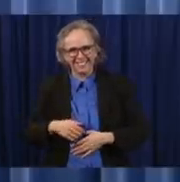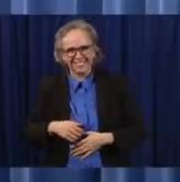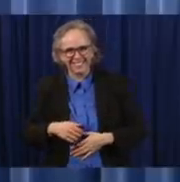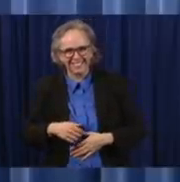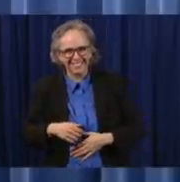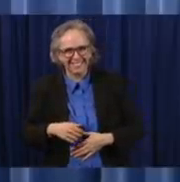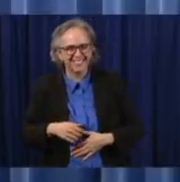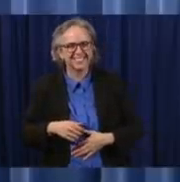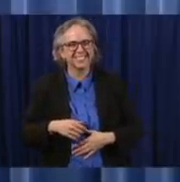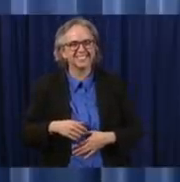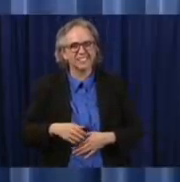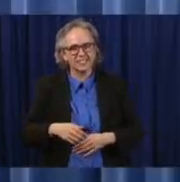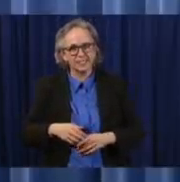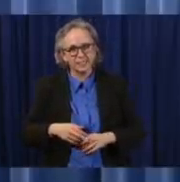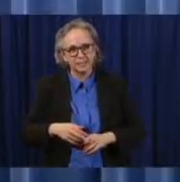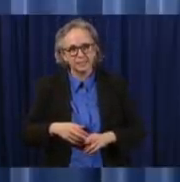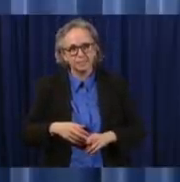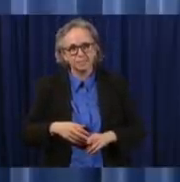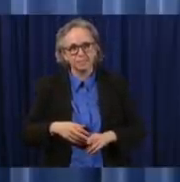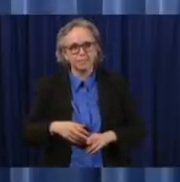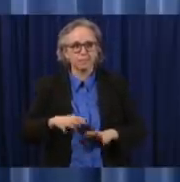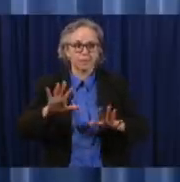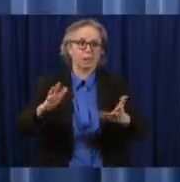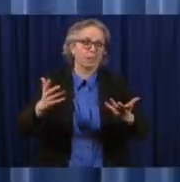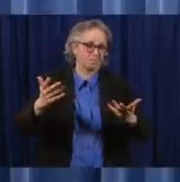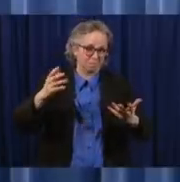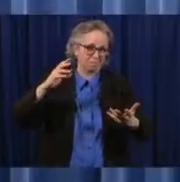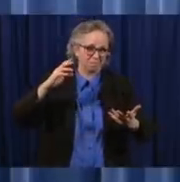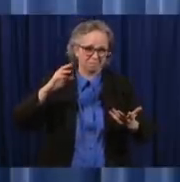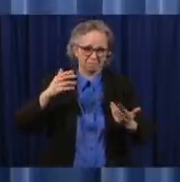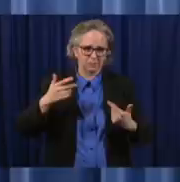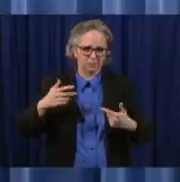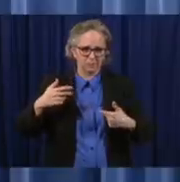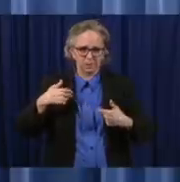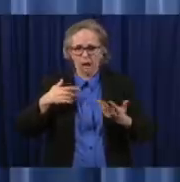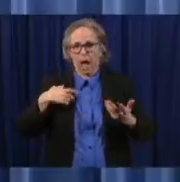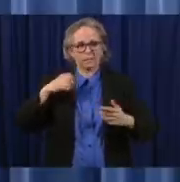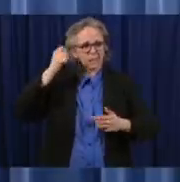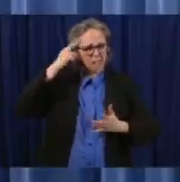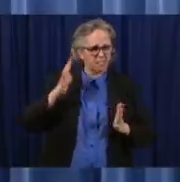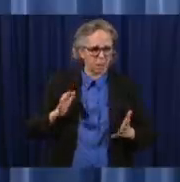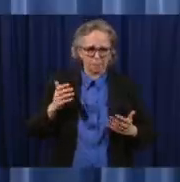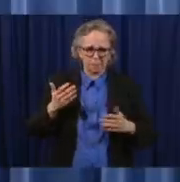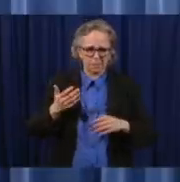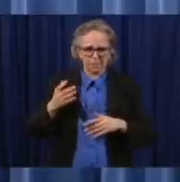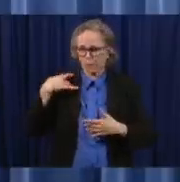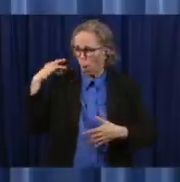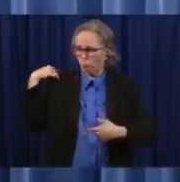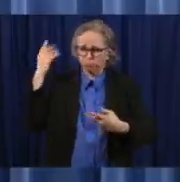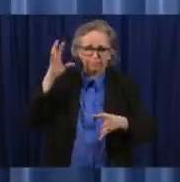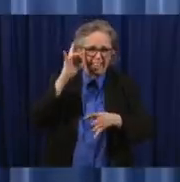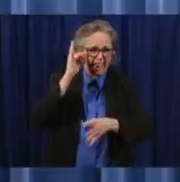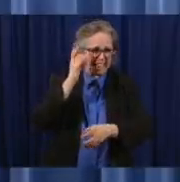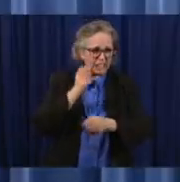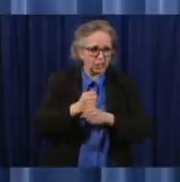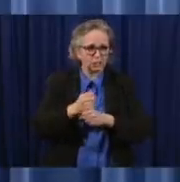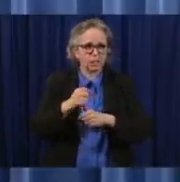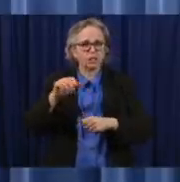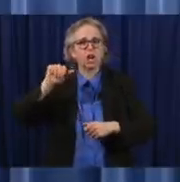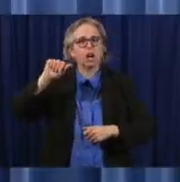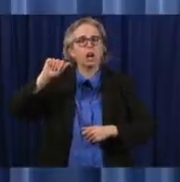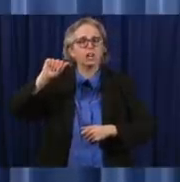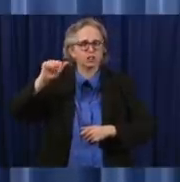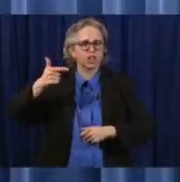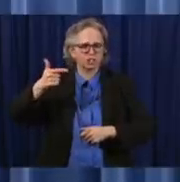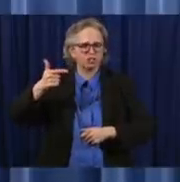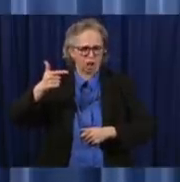You know, throughout my time as governor and before that for 8 years as the Attorney General of Ohio, one of the things I found